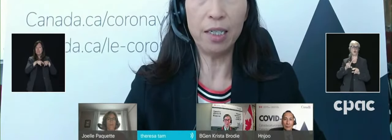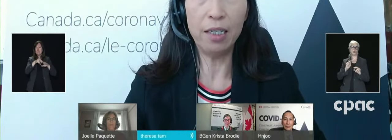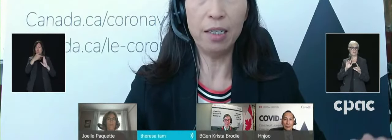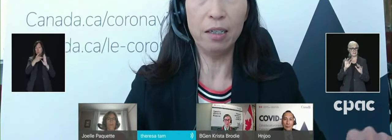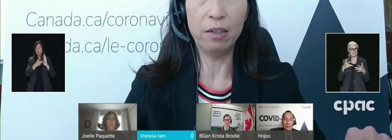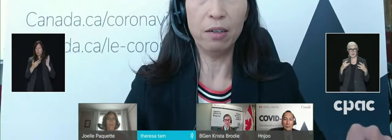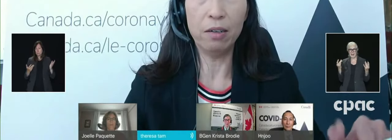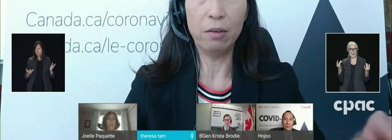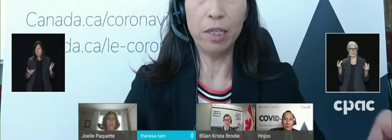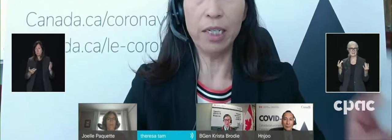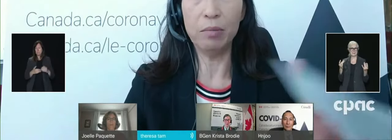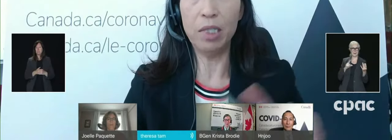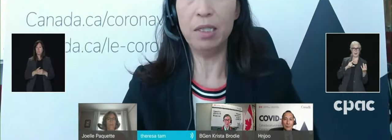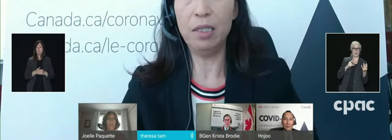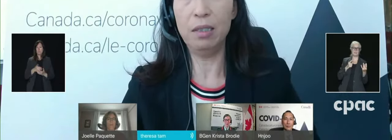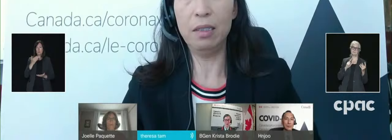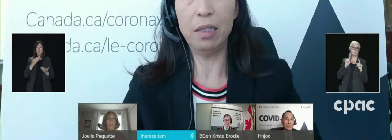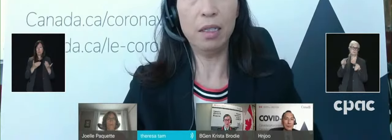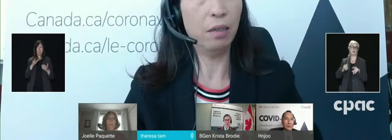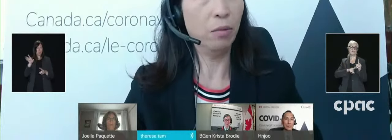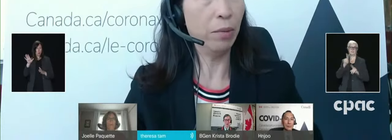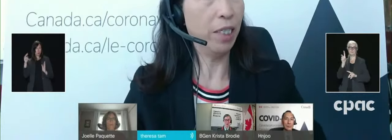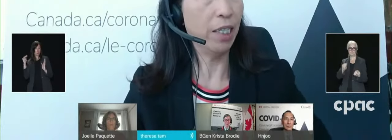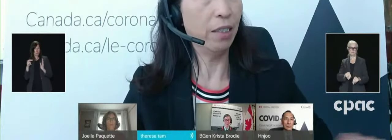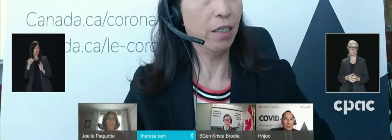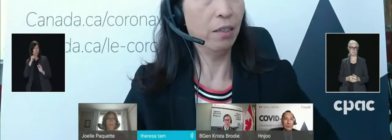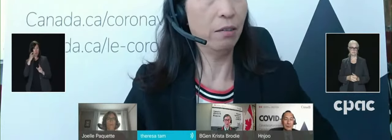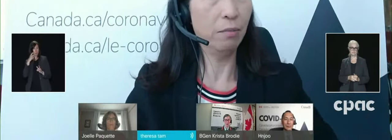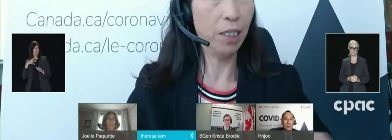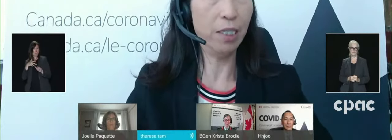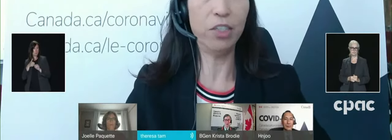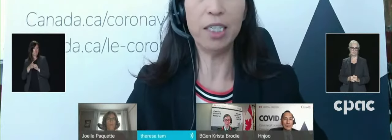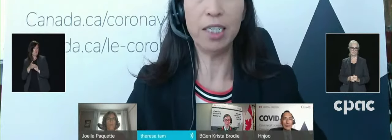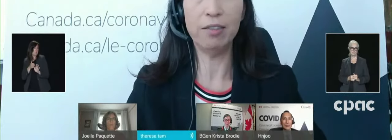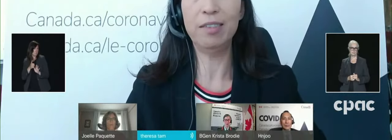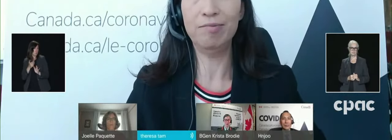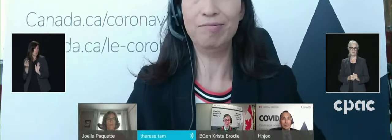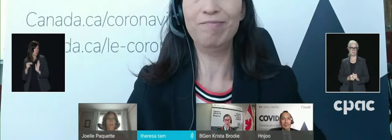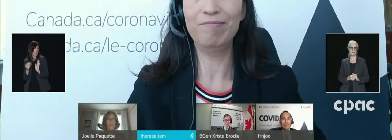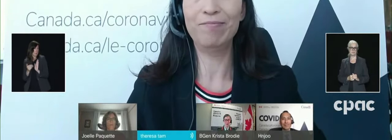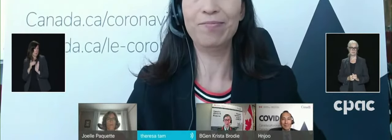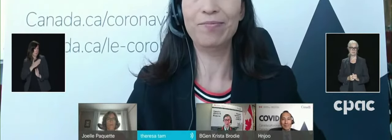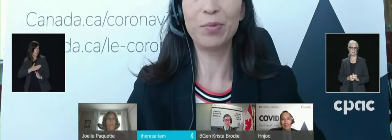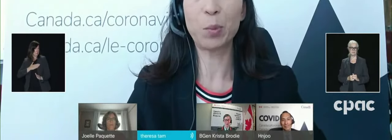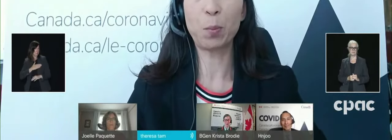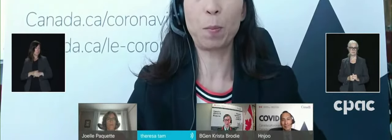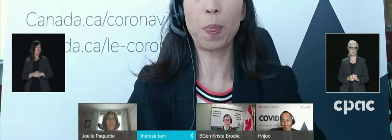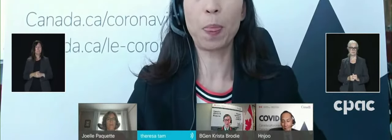at a not quite updated website, so please check it out.